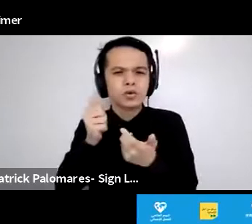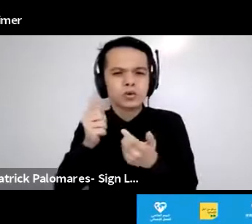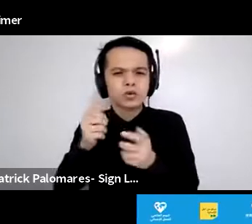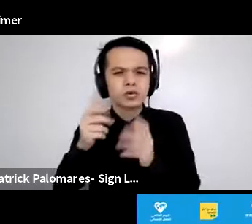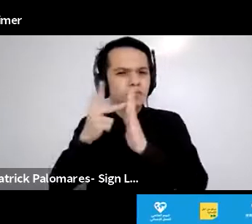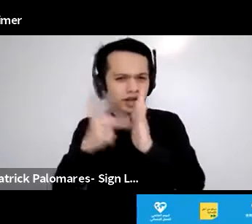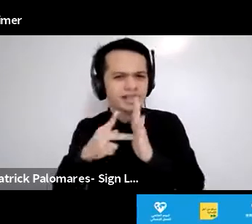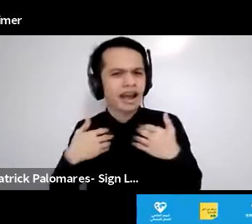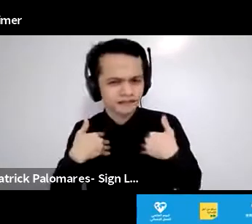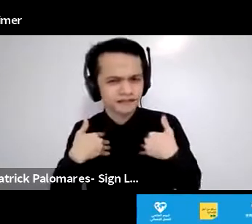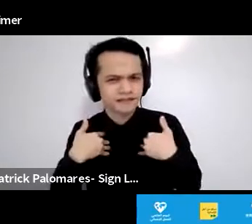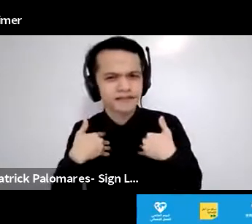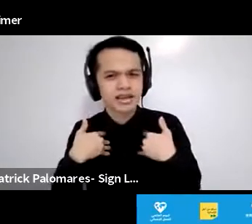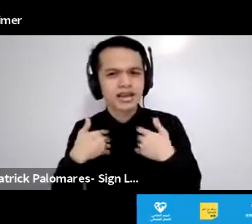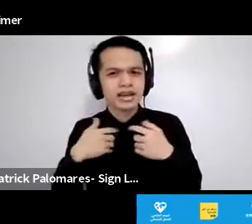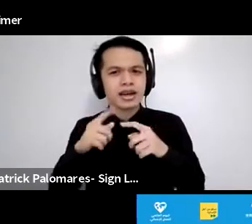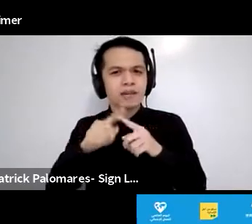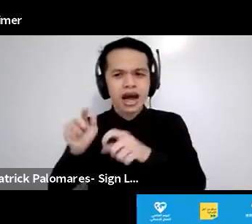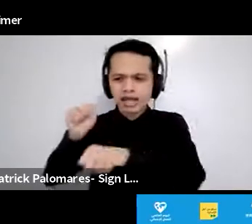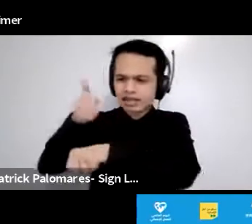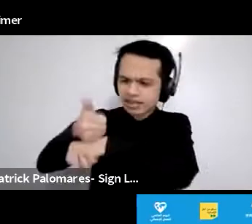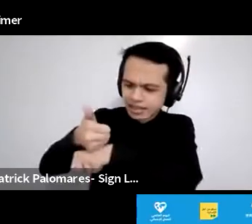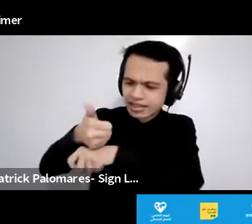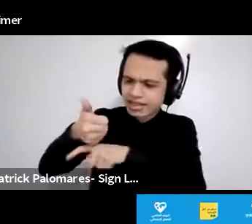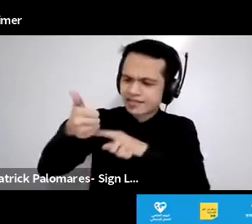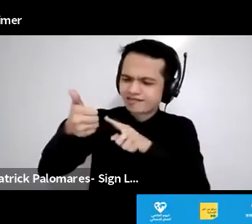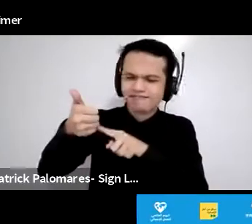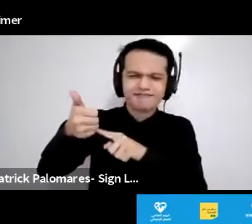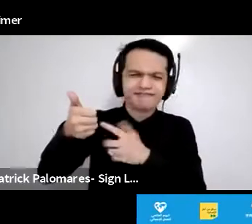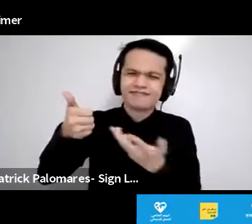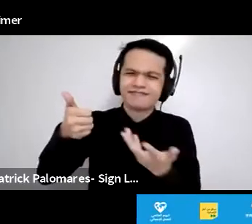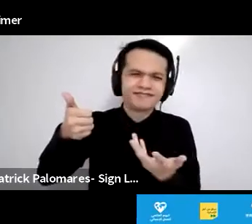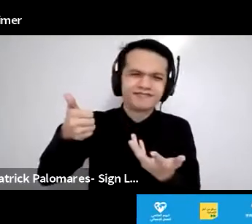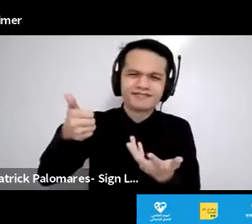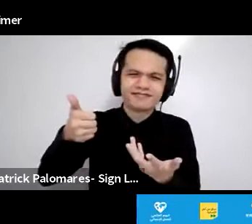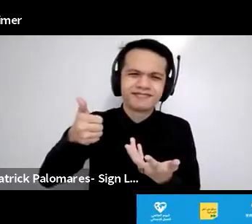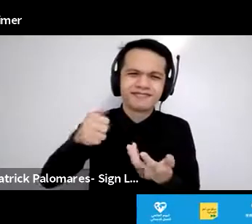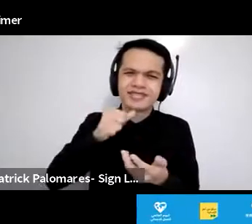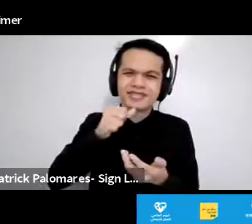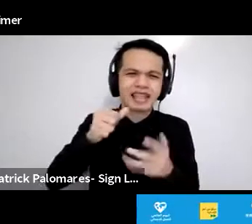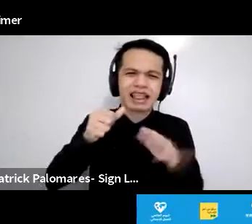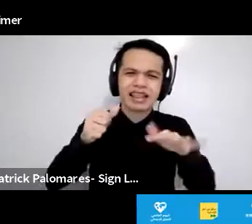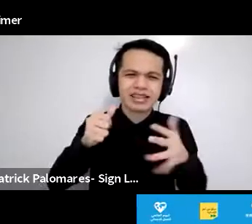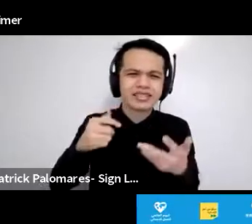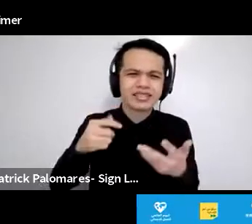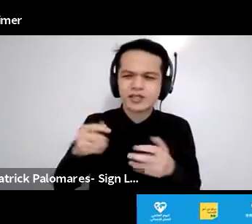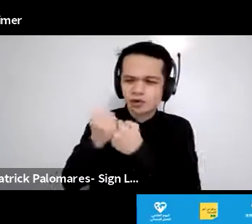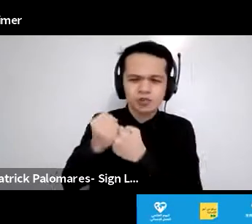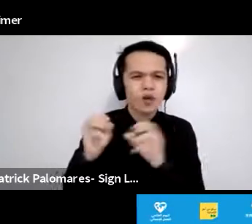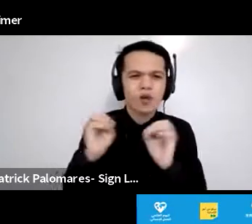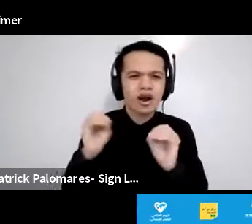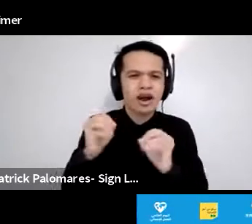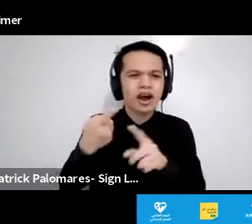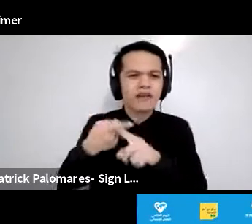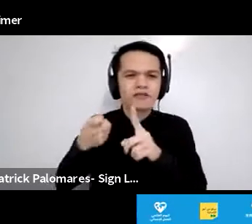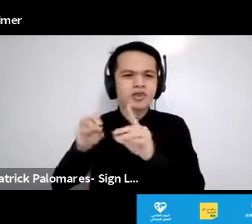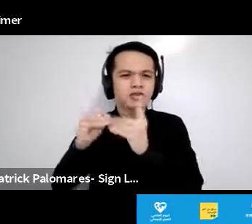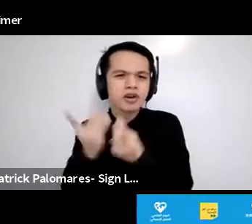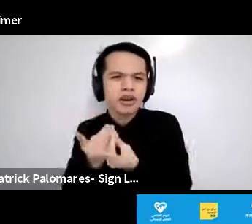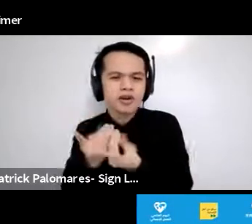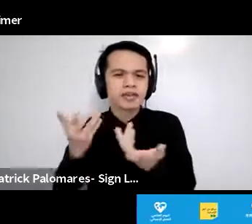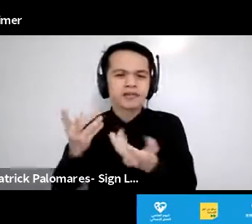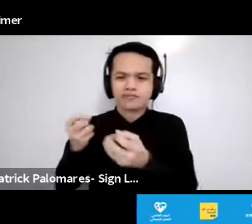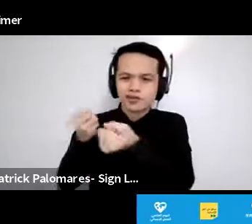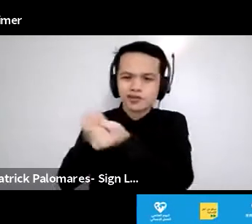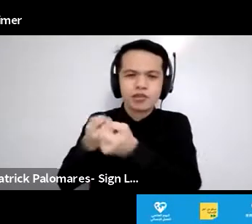world, but the implementation is not great. There isn't enough support for our departments. There isn't enough support